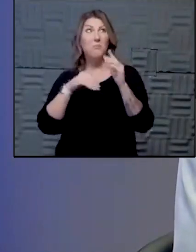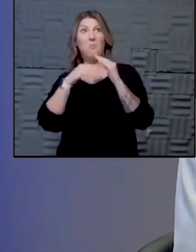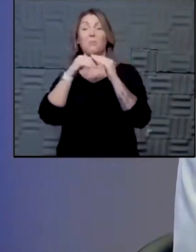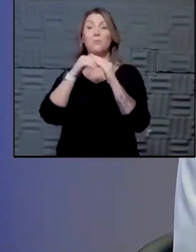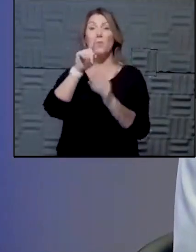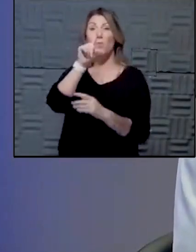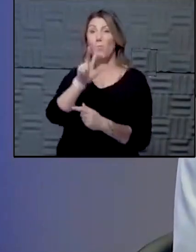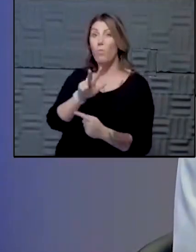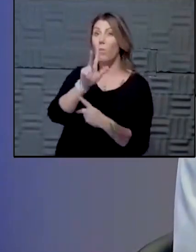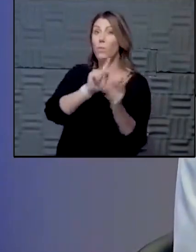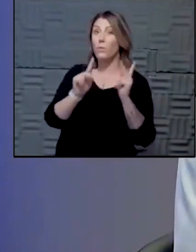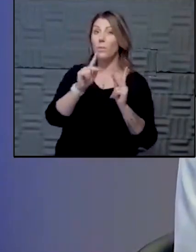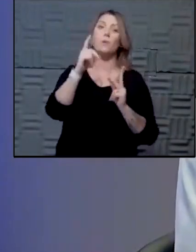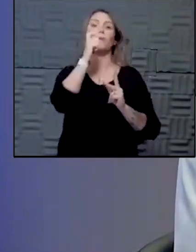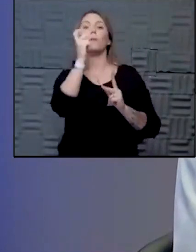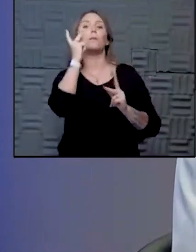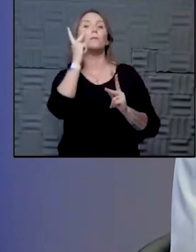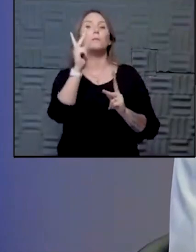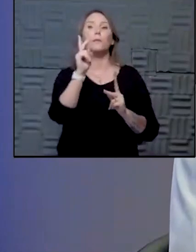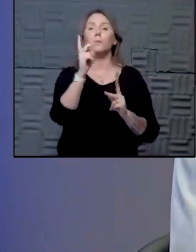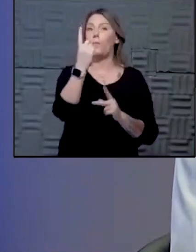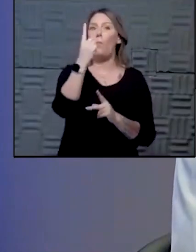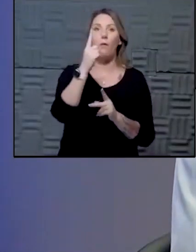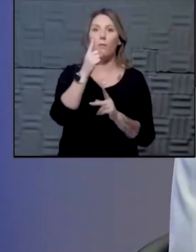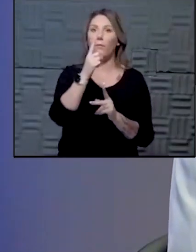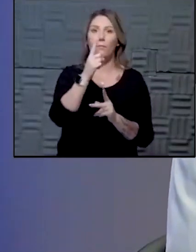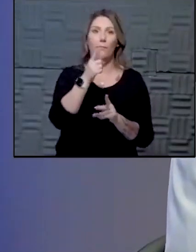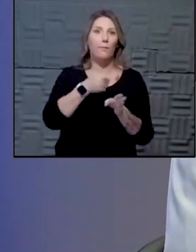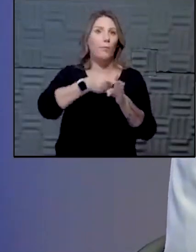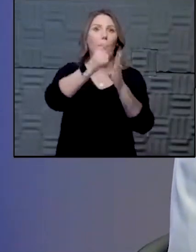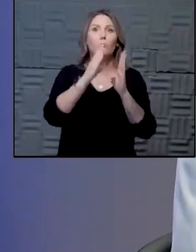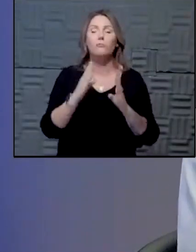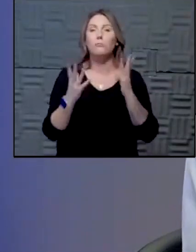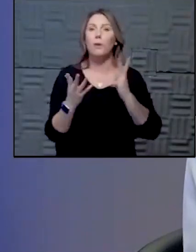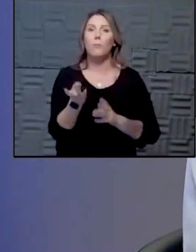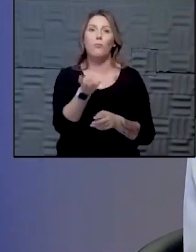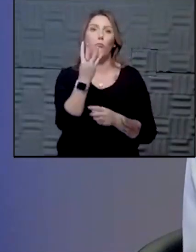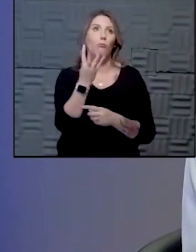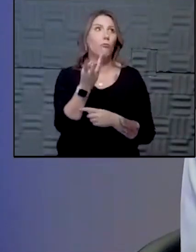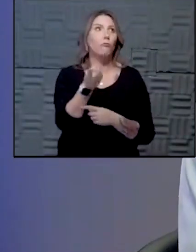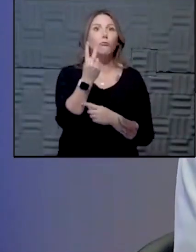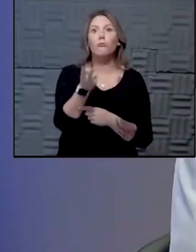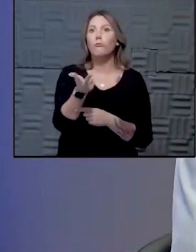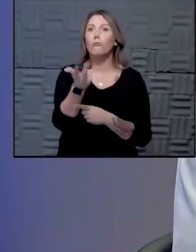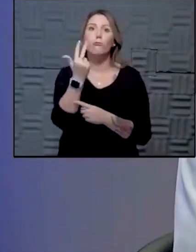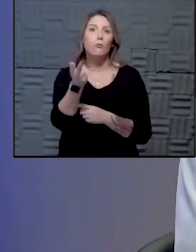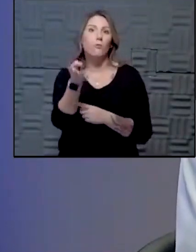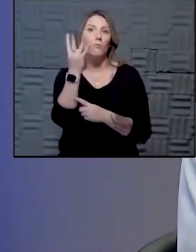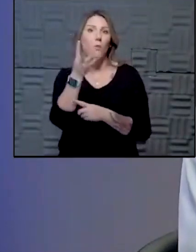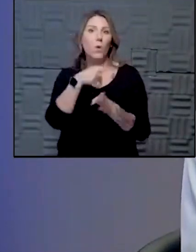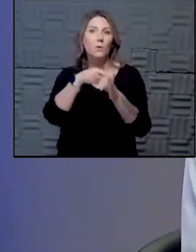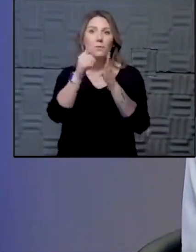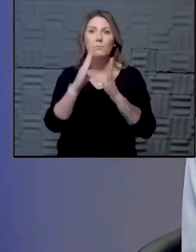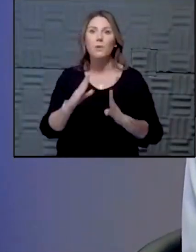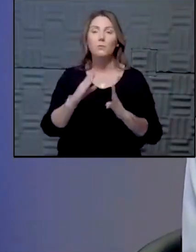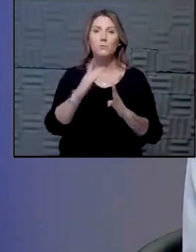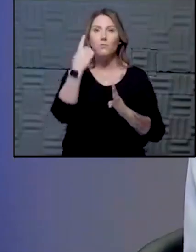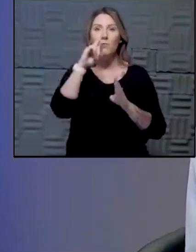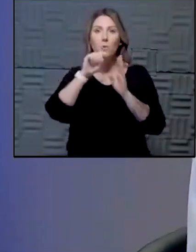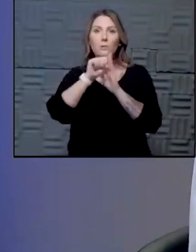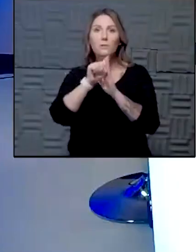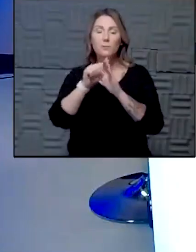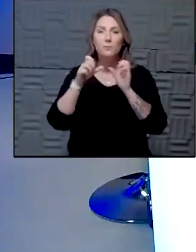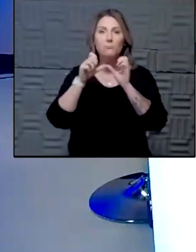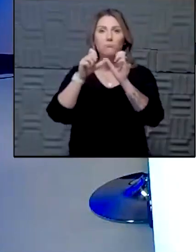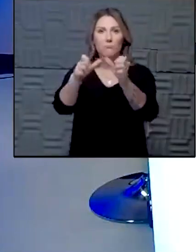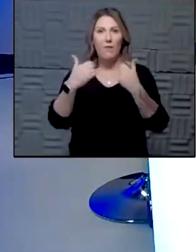you're not just seeing one other specialist. It could be 2, 3, 4 other specialists at some time for those symptoms that you're continuing to have.